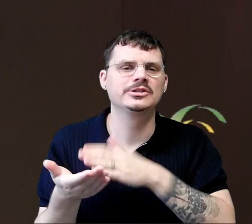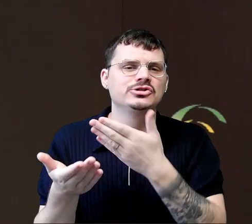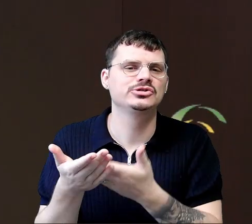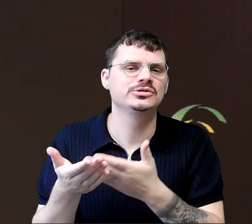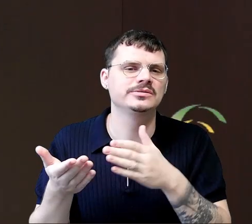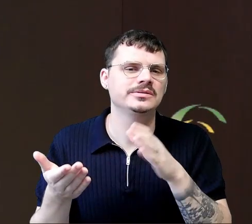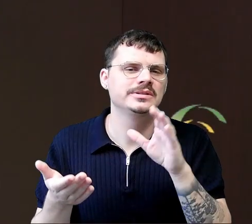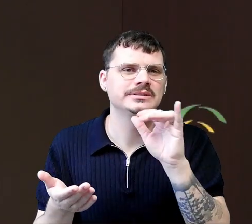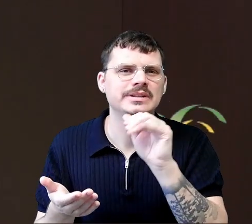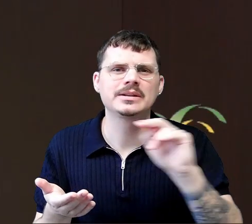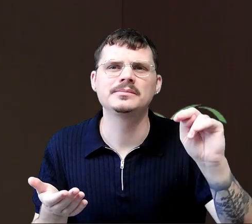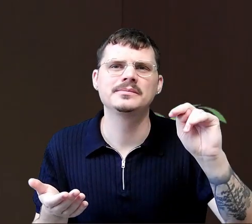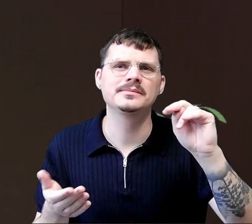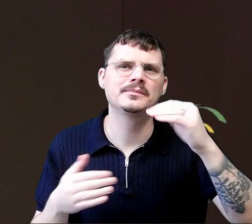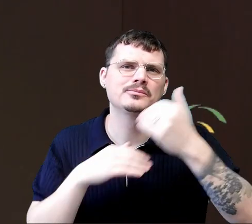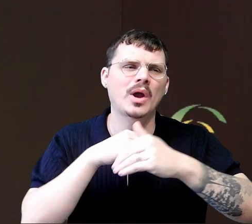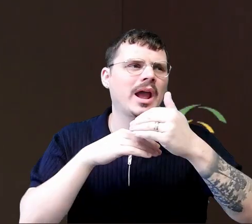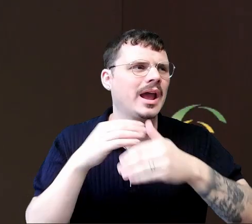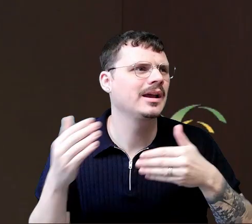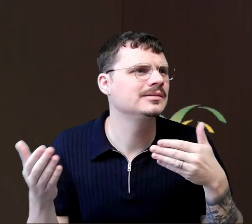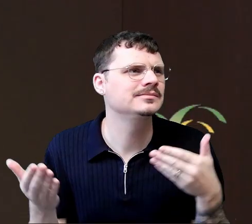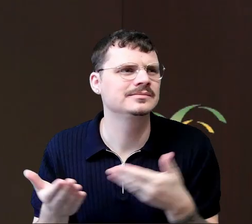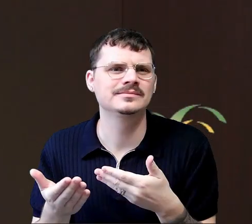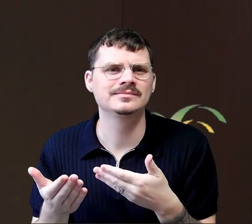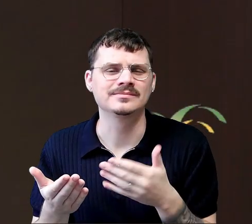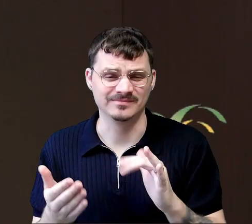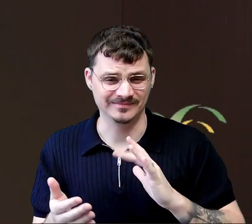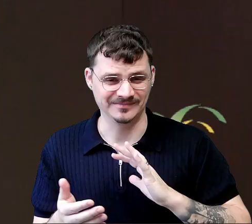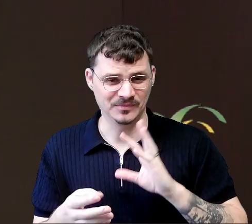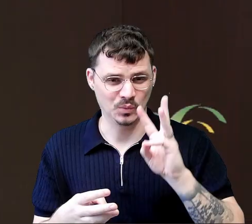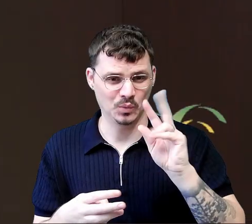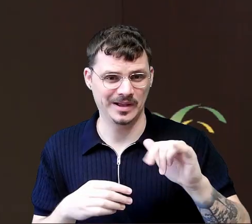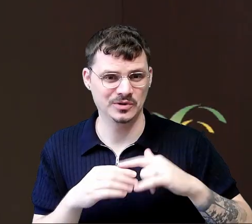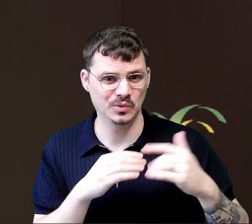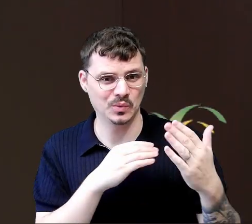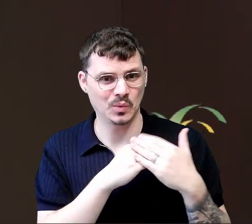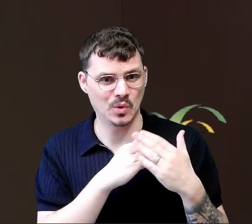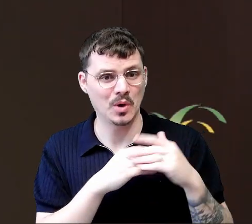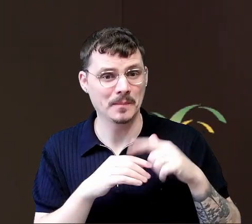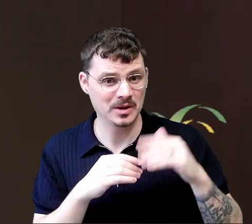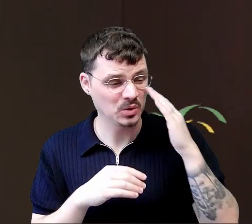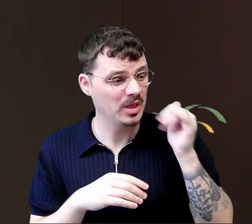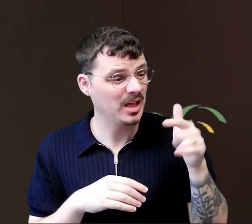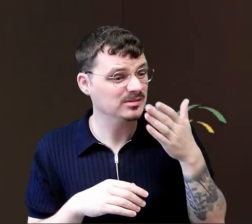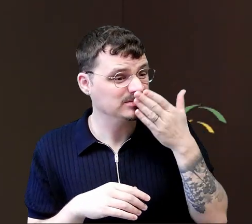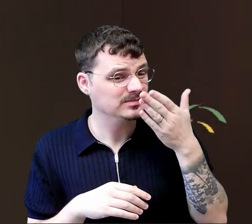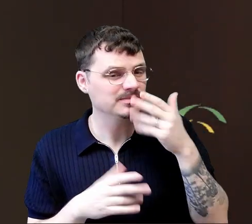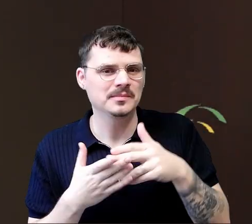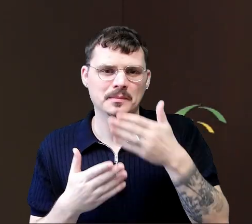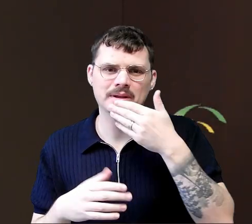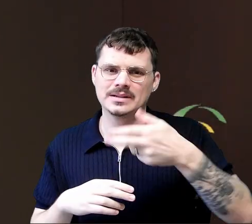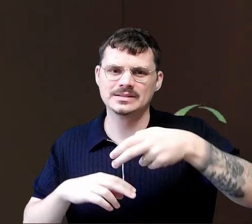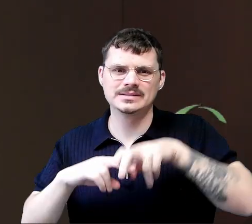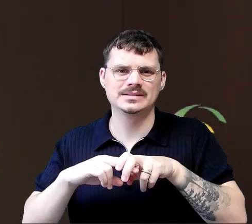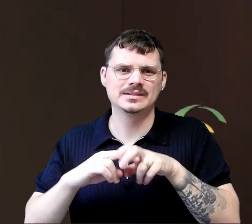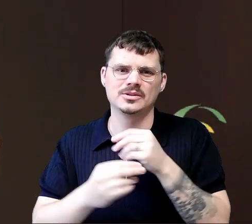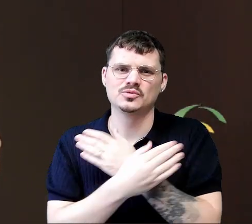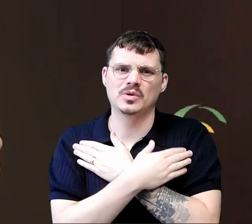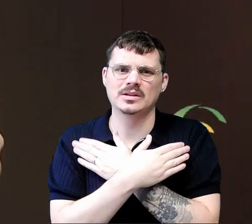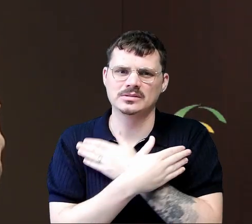baking and cinnamon. Not a bad way to get warned, right? That you ought to sit down and rest a minute.